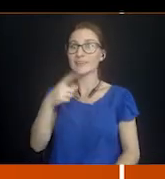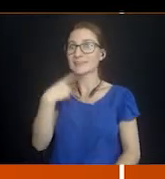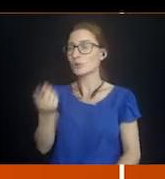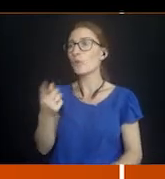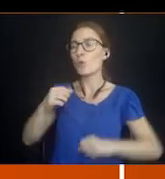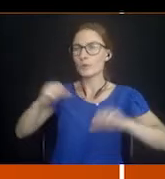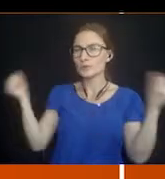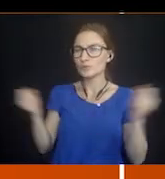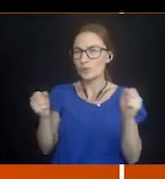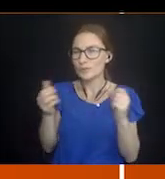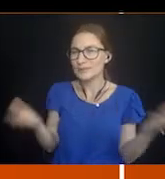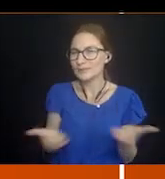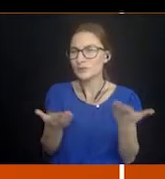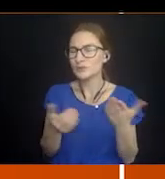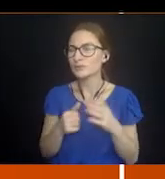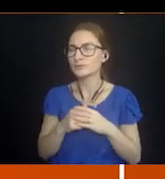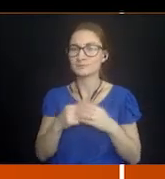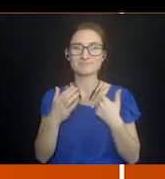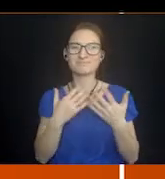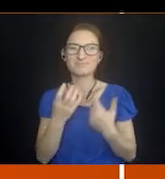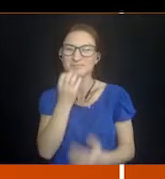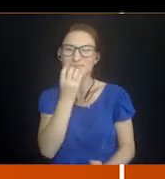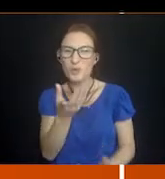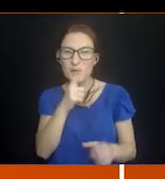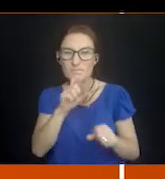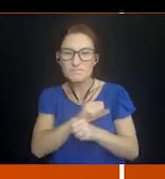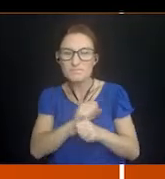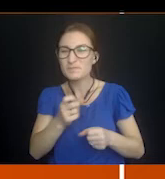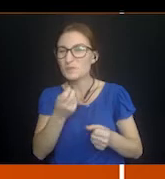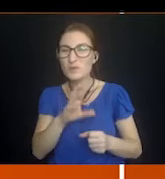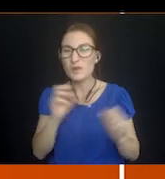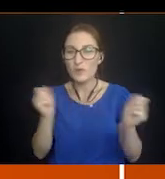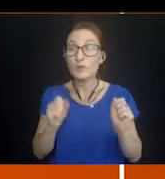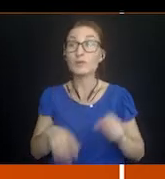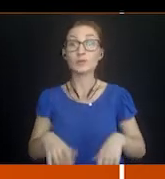is warm, you'll start getting goosebumps and feeling cold all over.